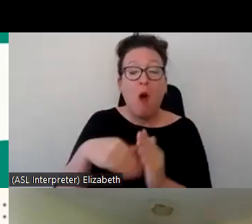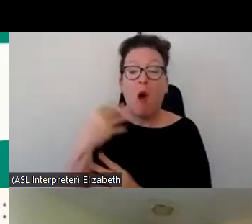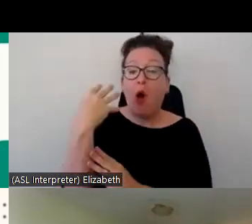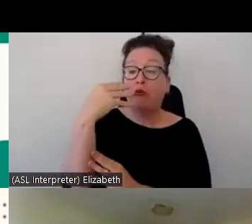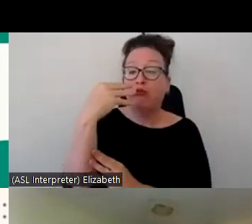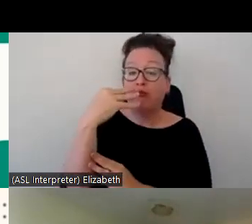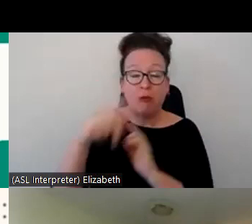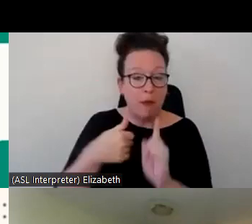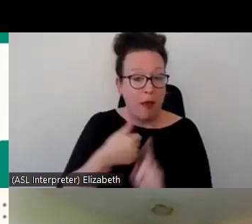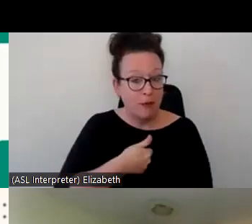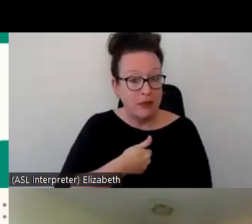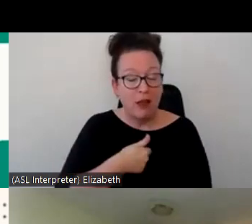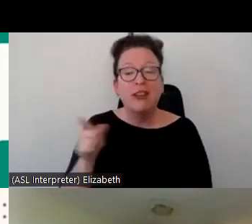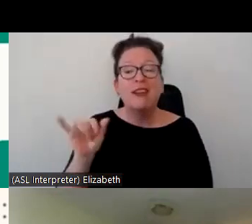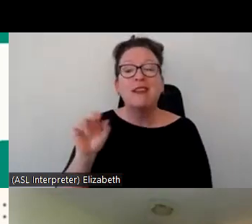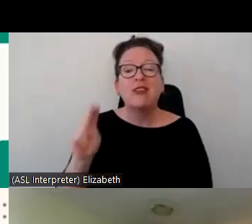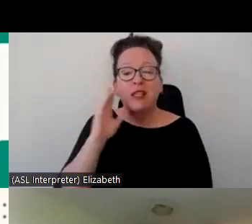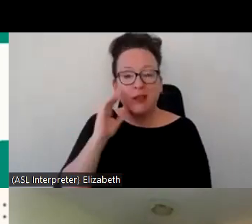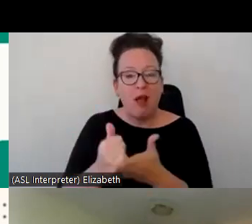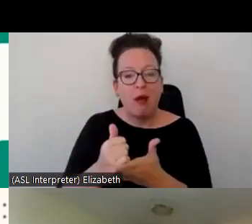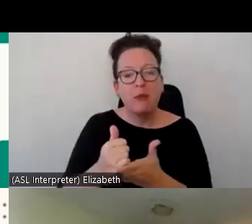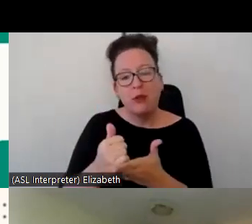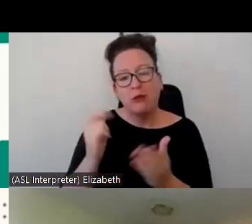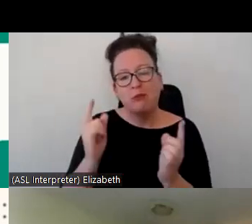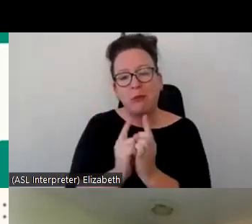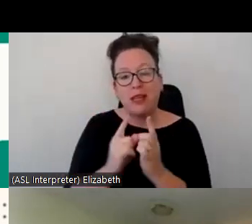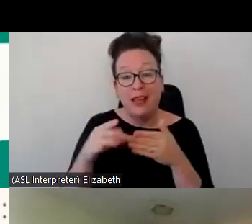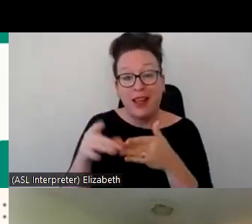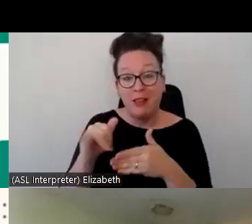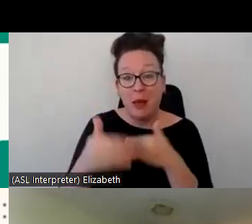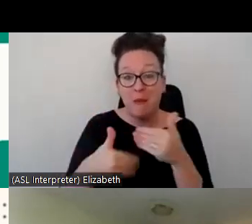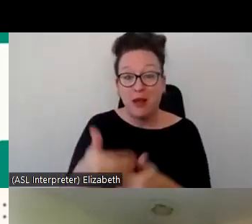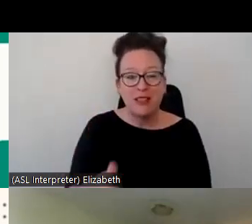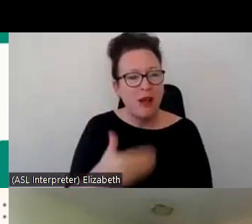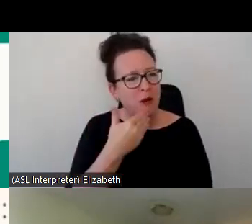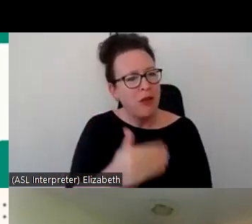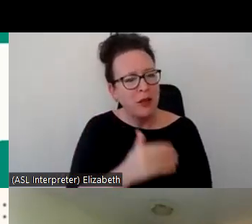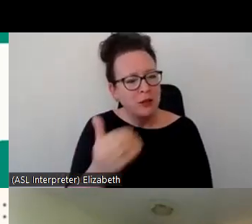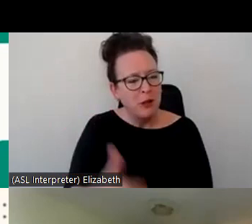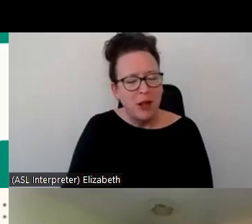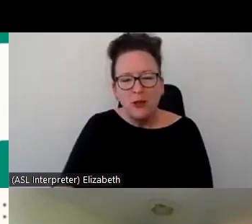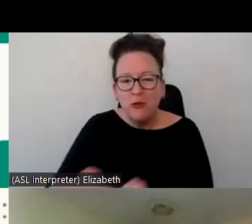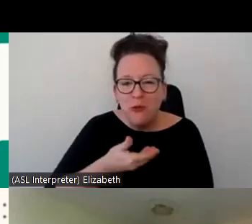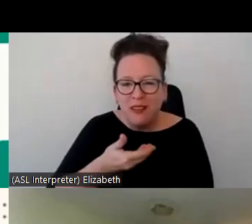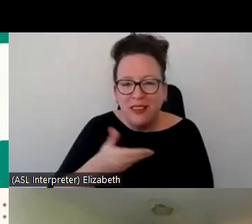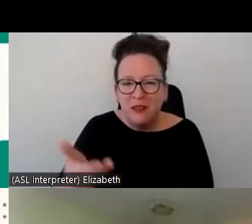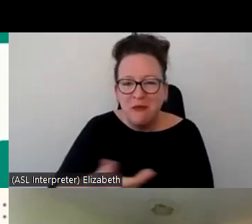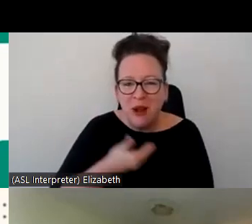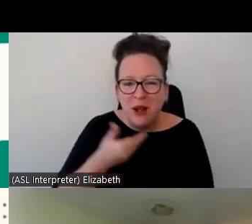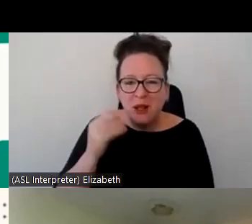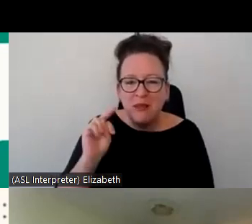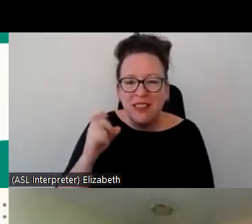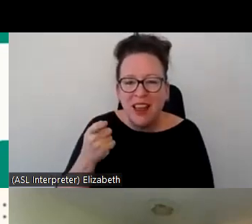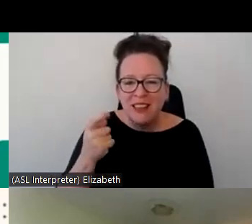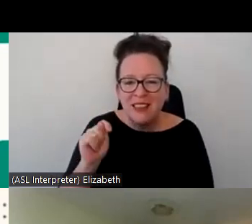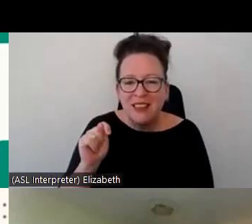can help guide you to choose a team lead. Yep, for sure. All right, thank you so much. You're welcome. Welcome, first of all, to NextGen. We're